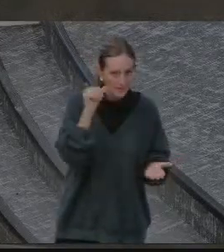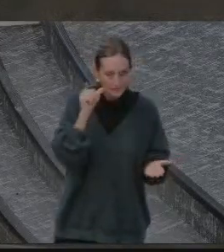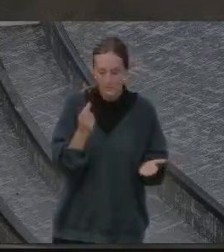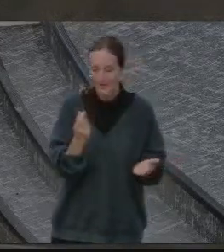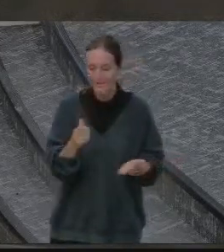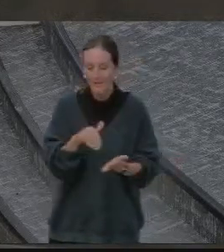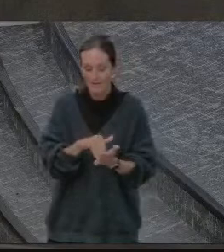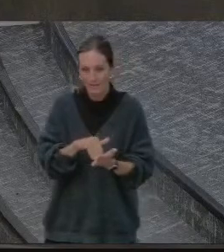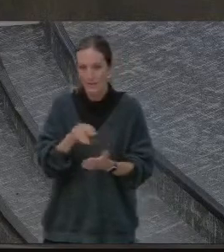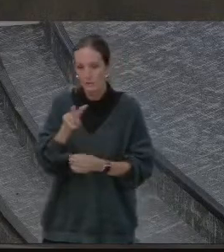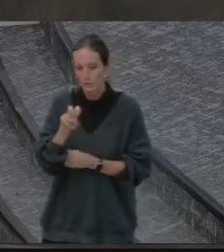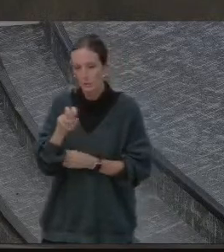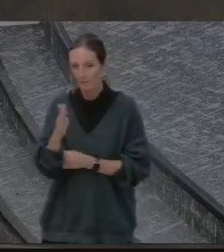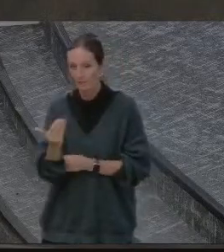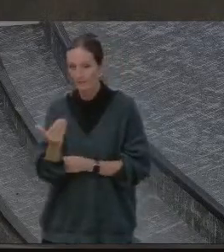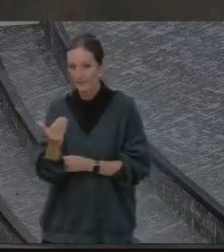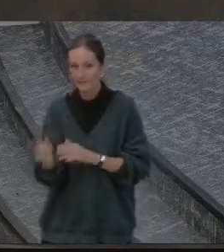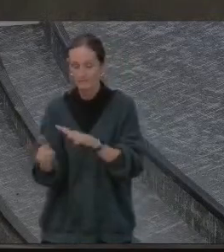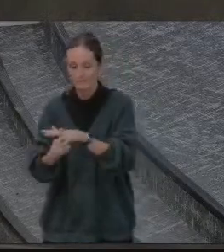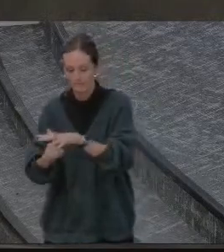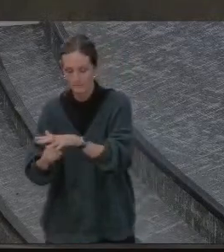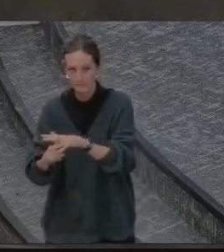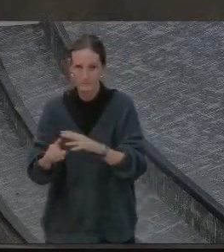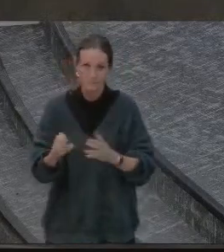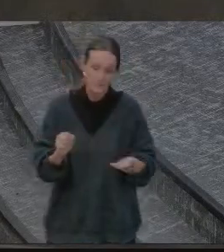11,215 present. So a